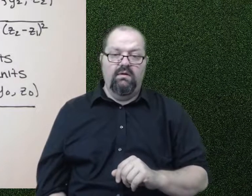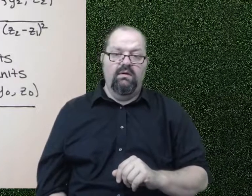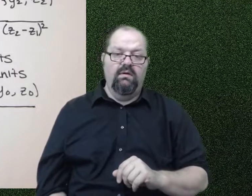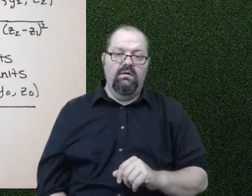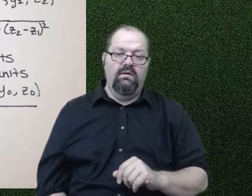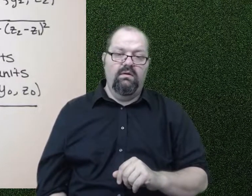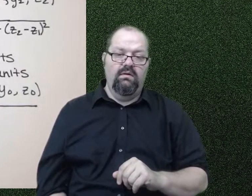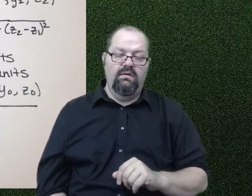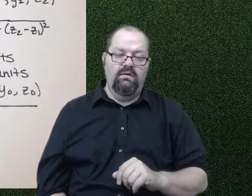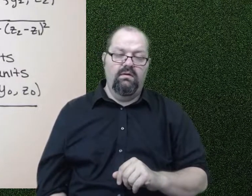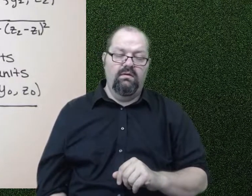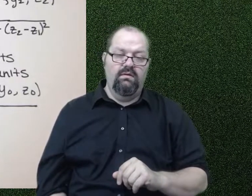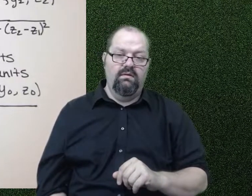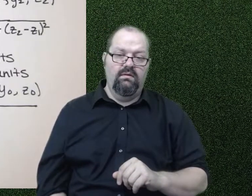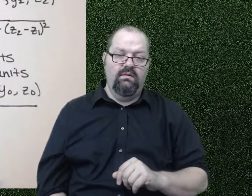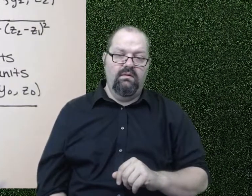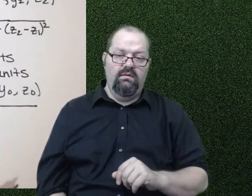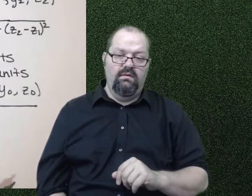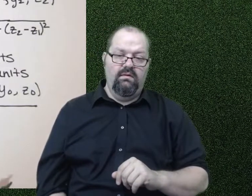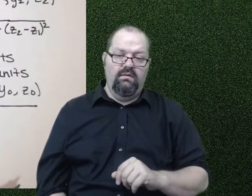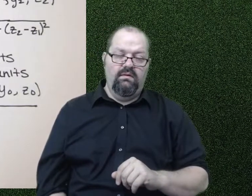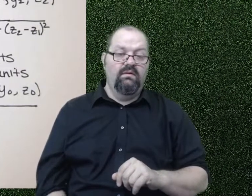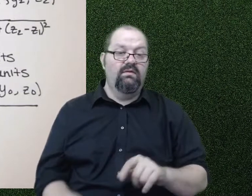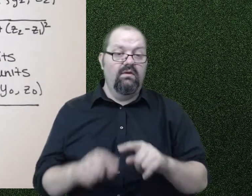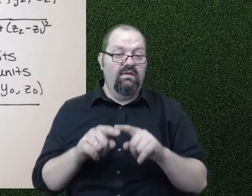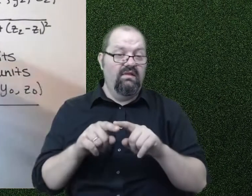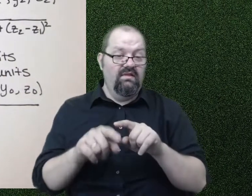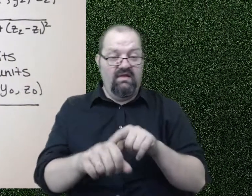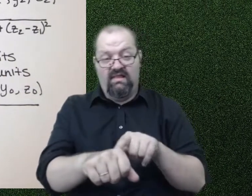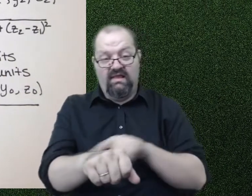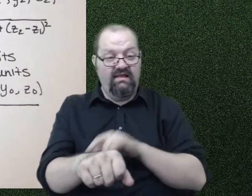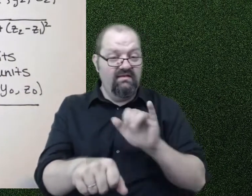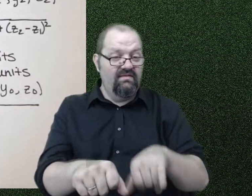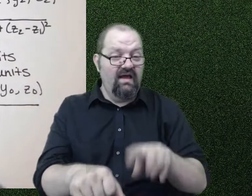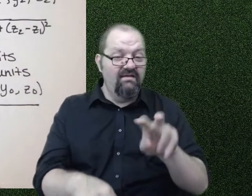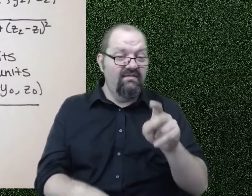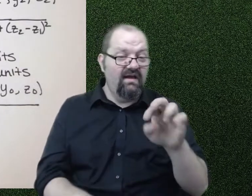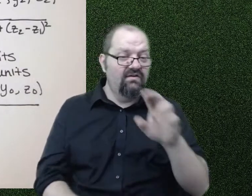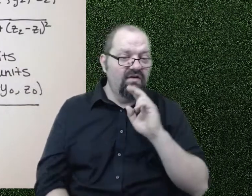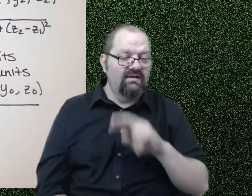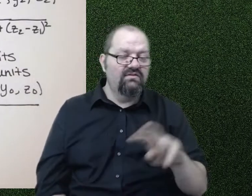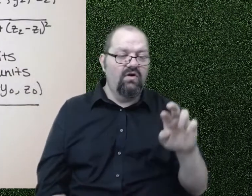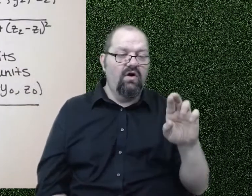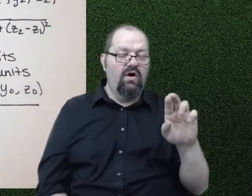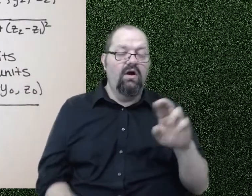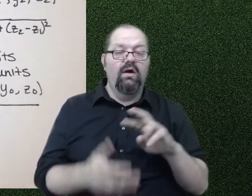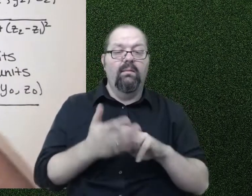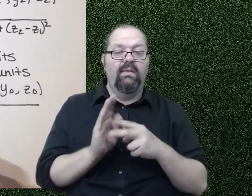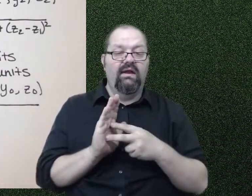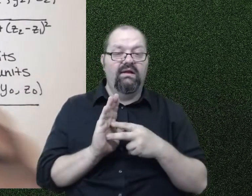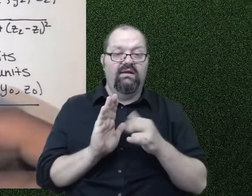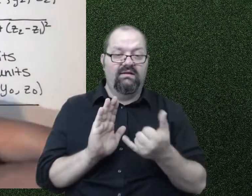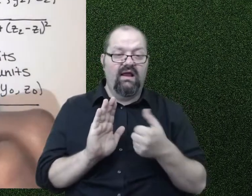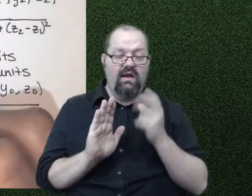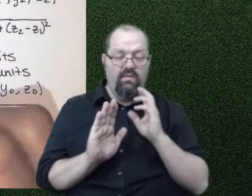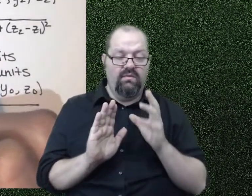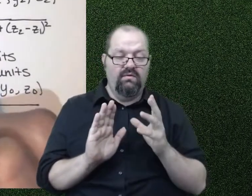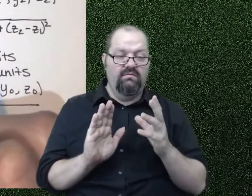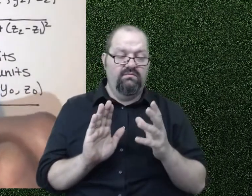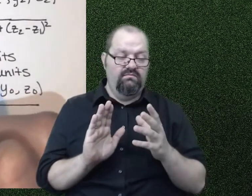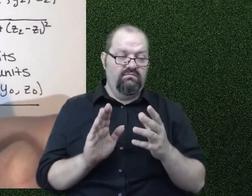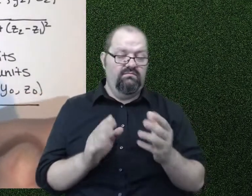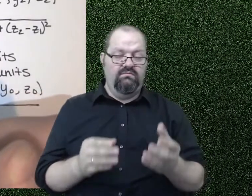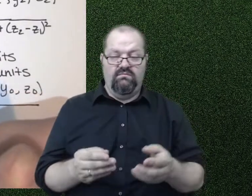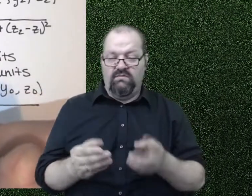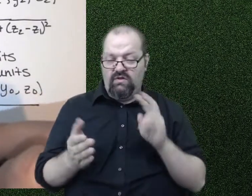r. The length of that vector is r. And so I take the vector, which has components